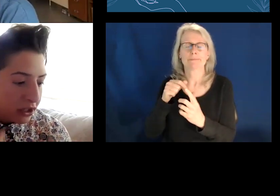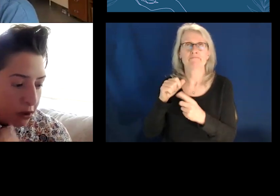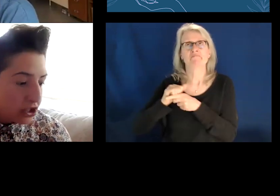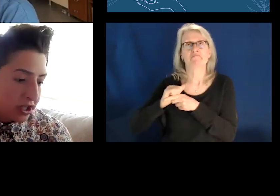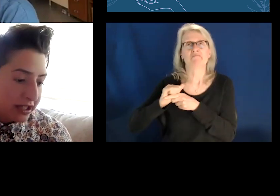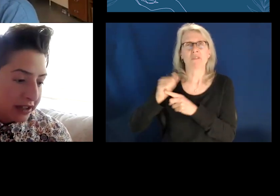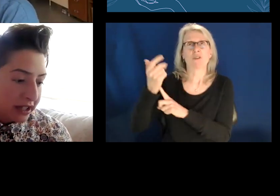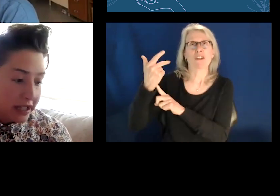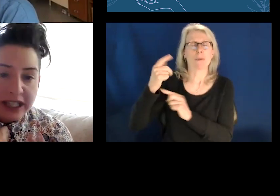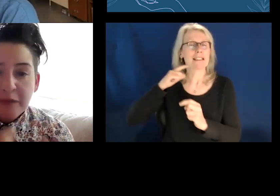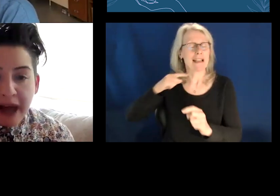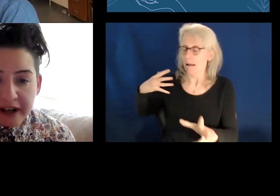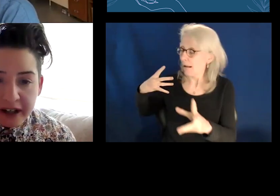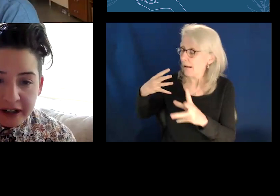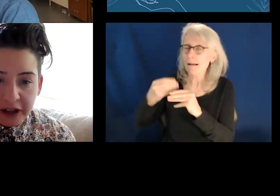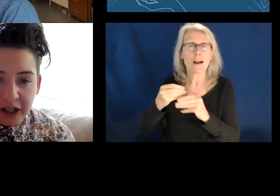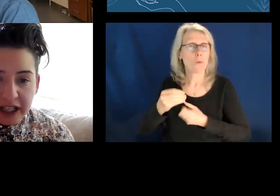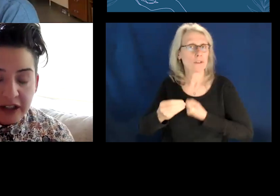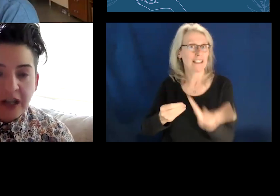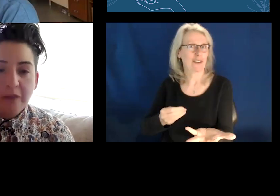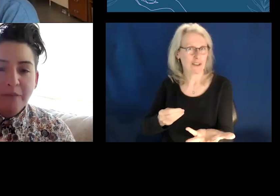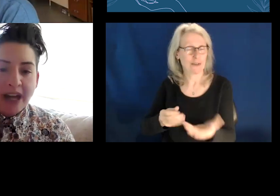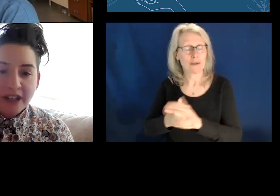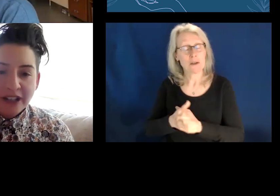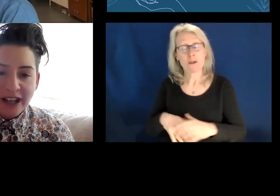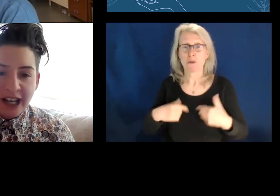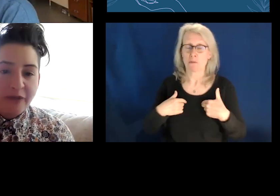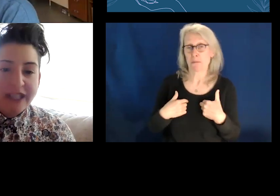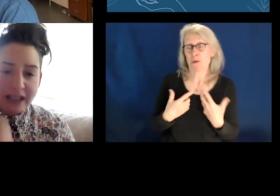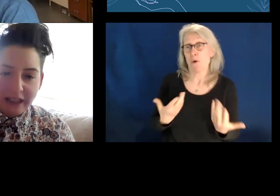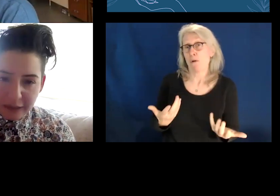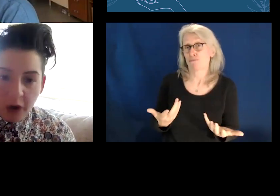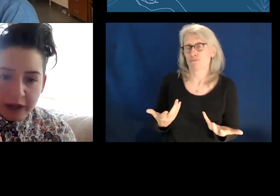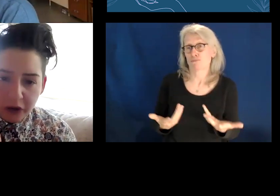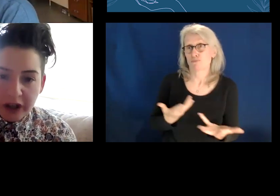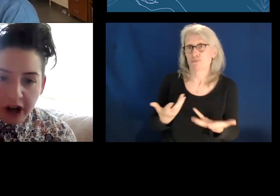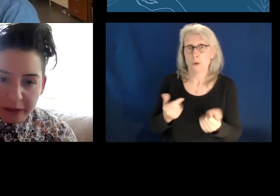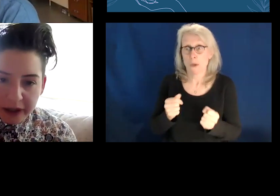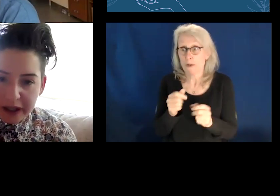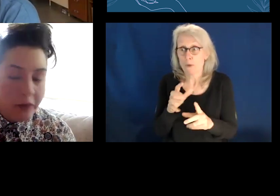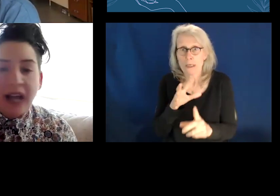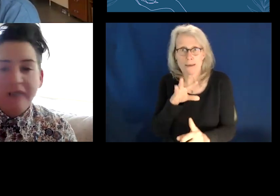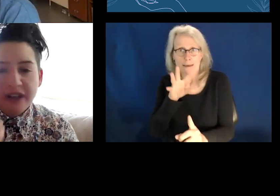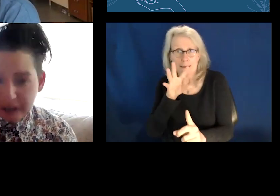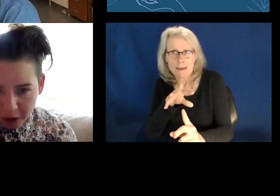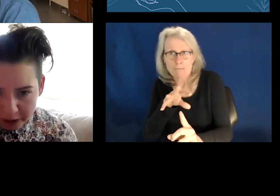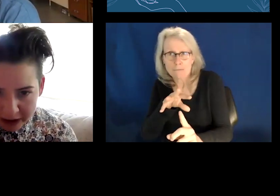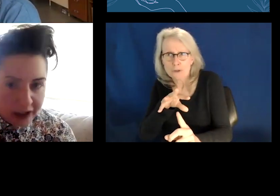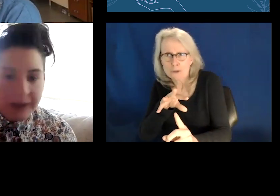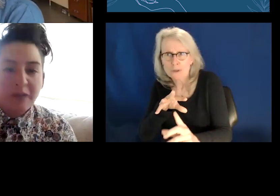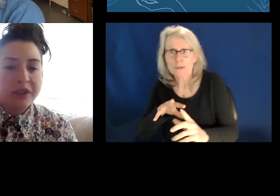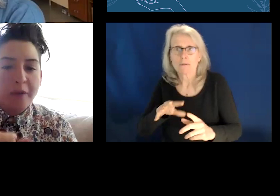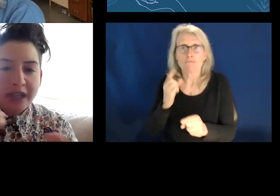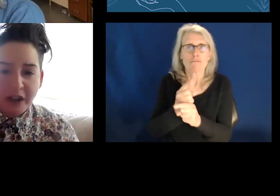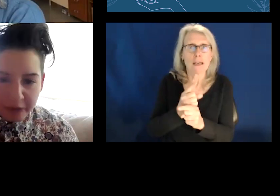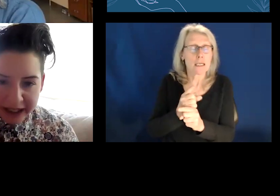not even a question that like, it doesn't matter, you know, like it does not matter if we get this moment or not, because we will have another moment, you know,